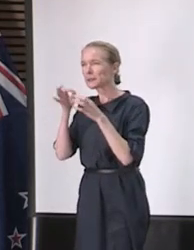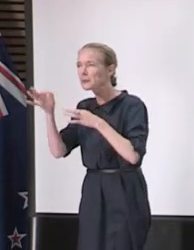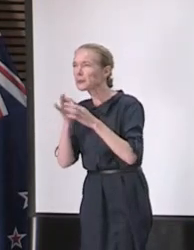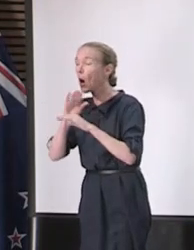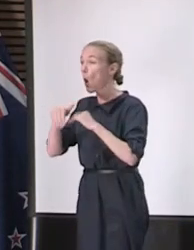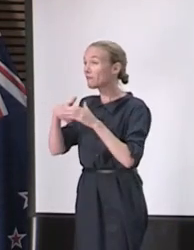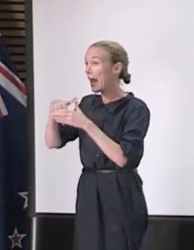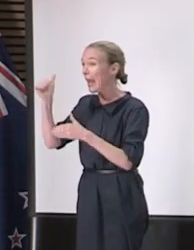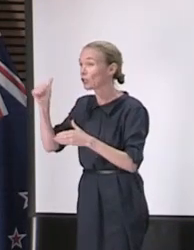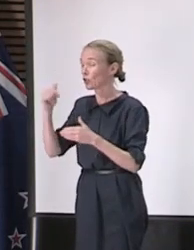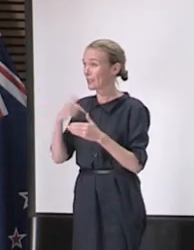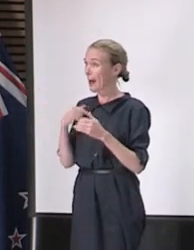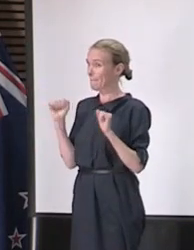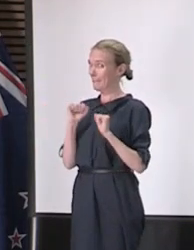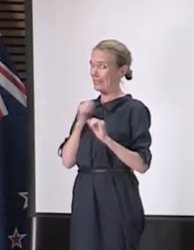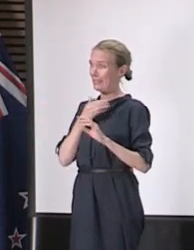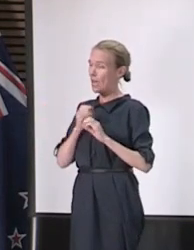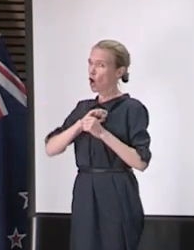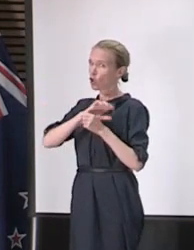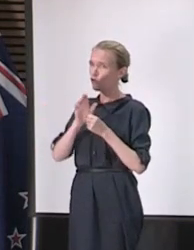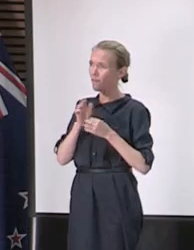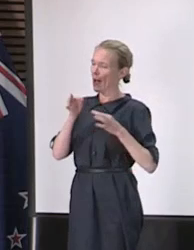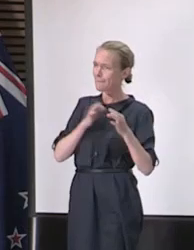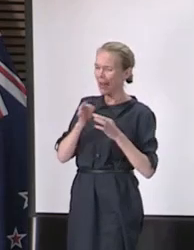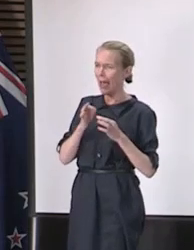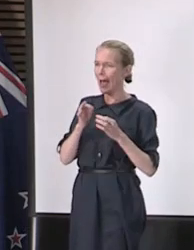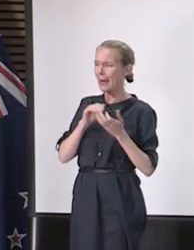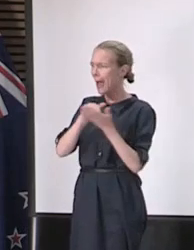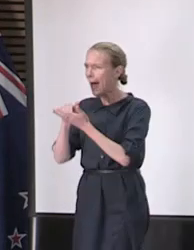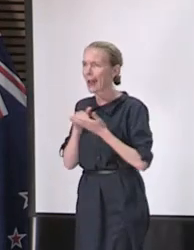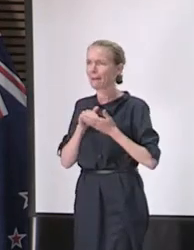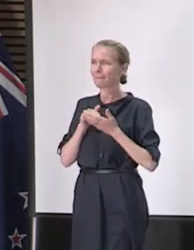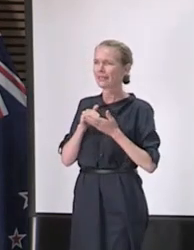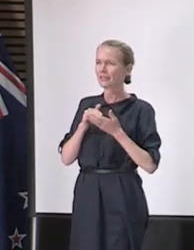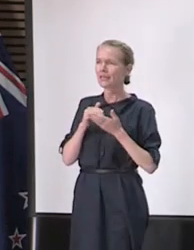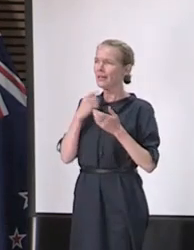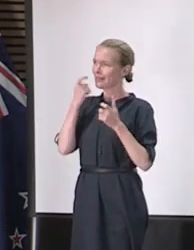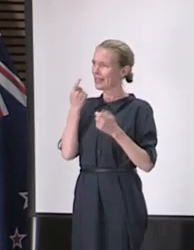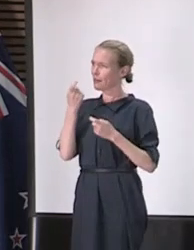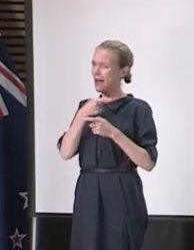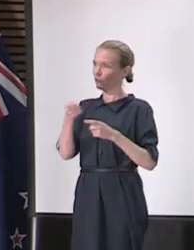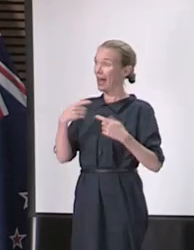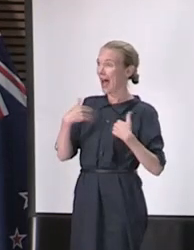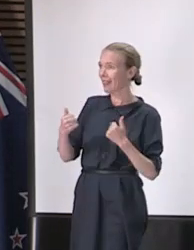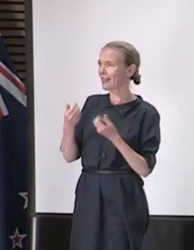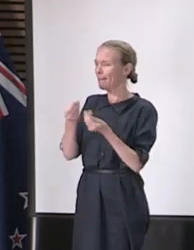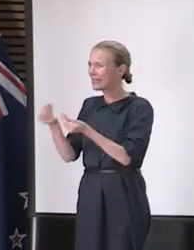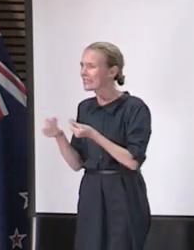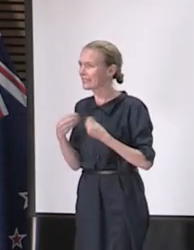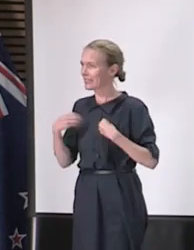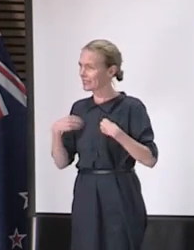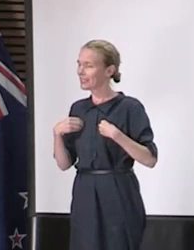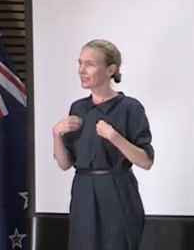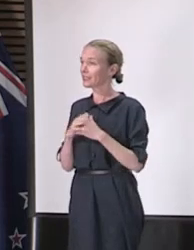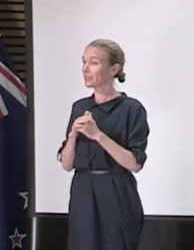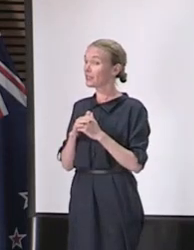yet turned my mind to. What I am hopeful of is that we will be in a position to even have